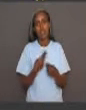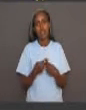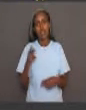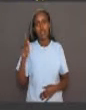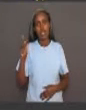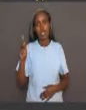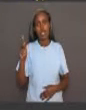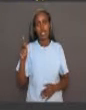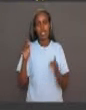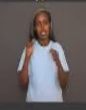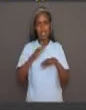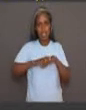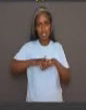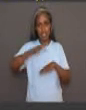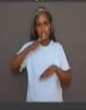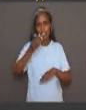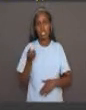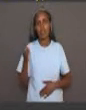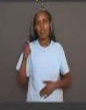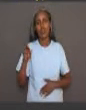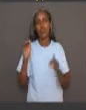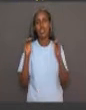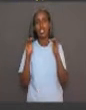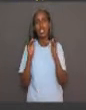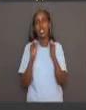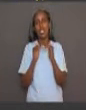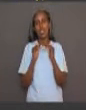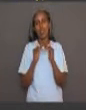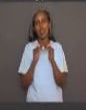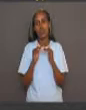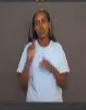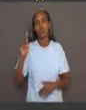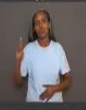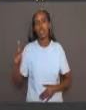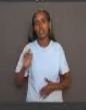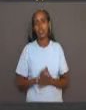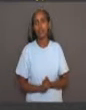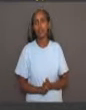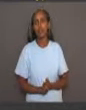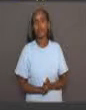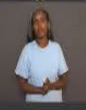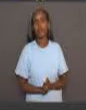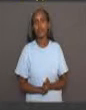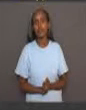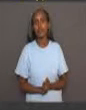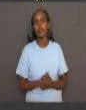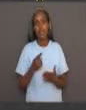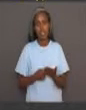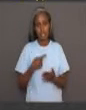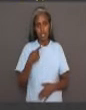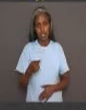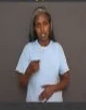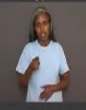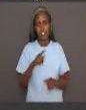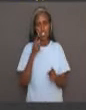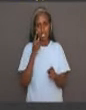when k is greater than or equal to 1, then